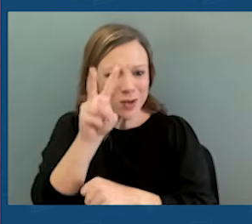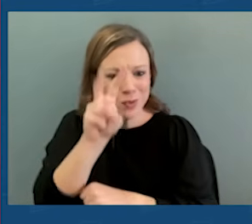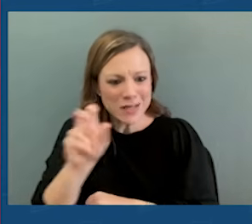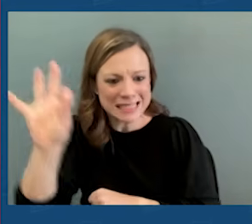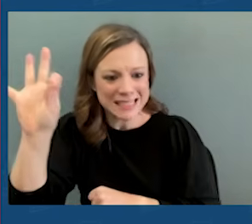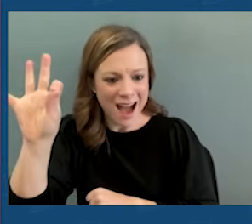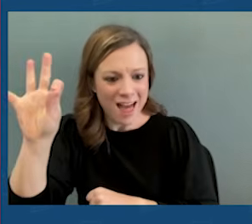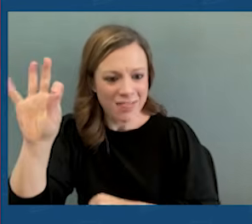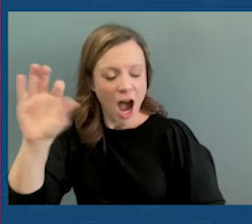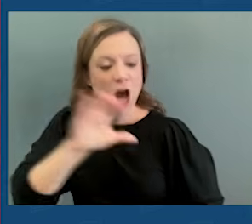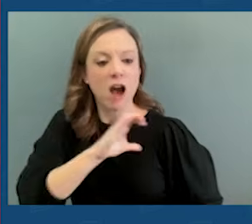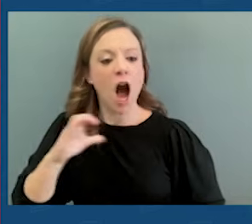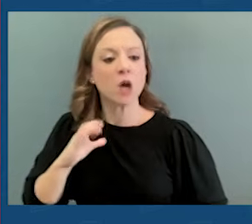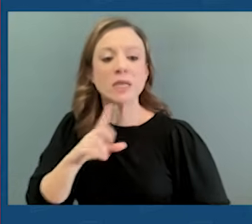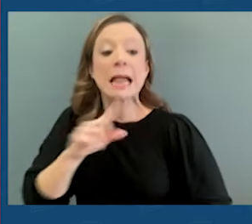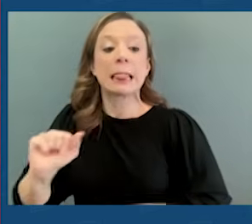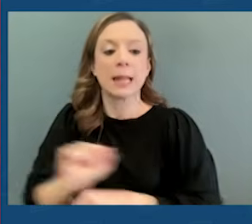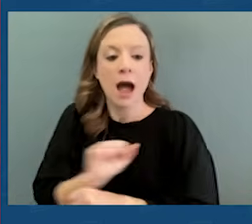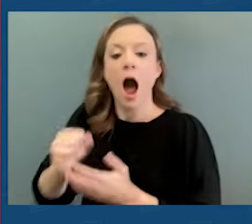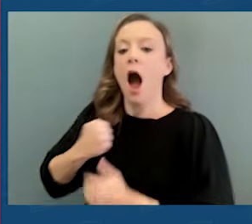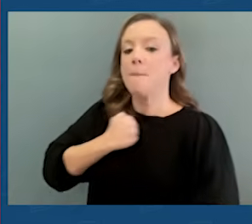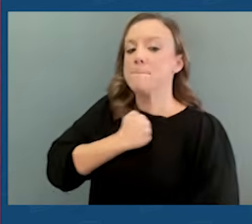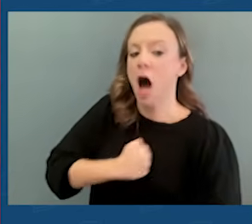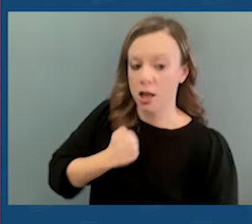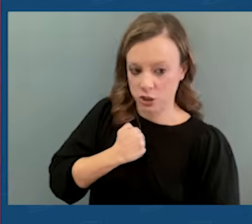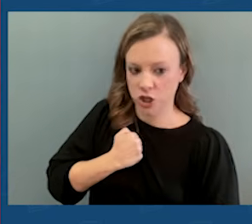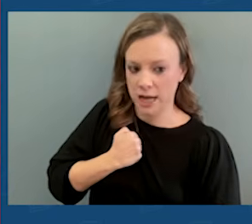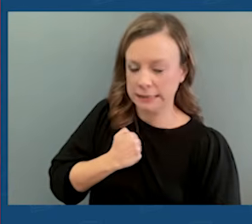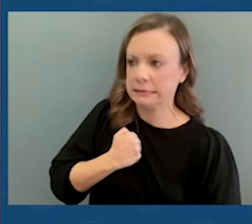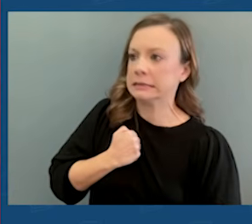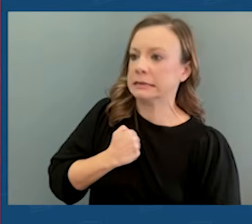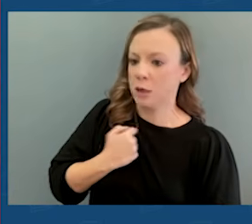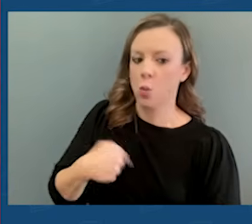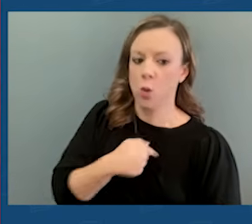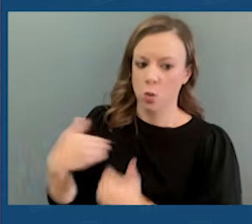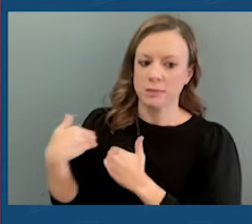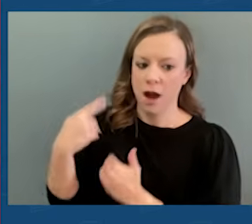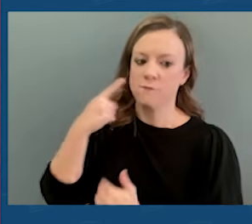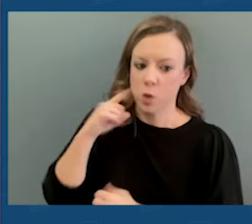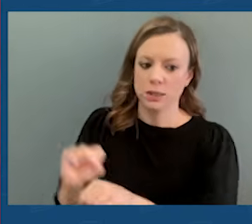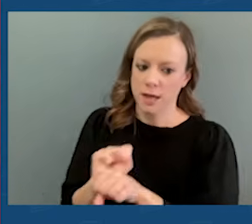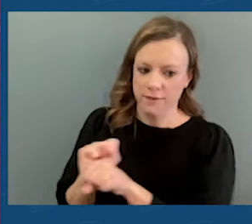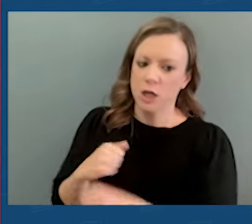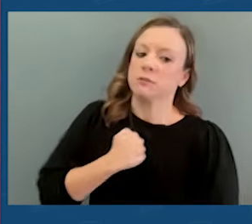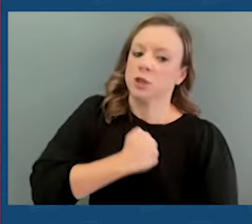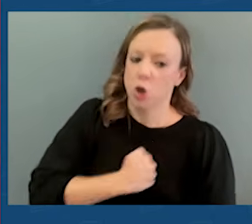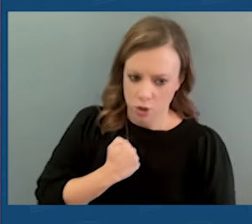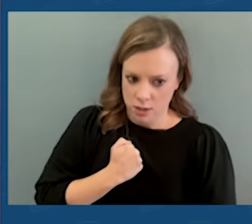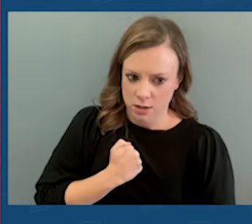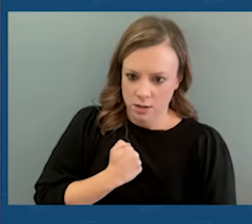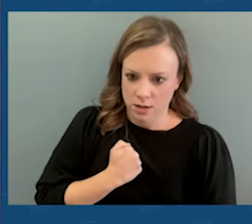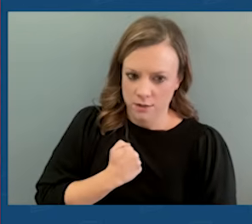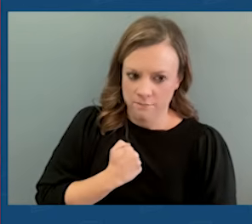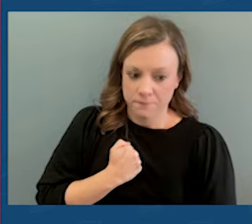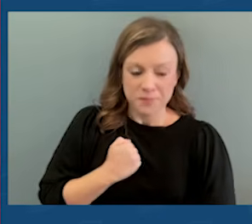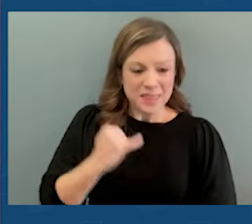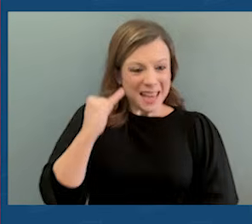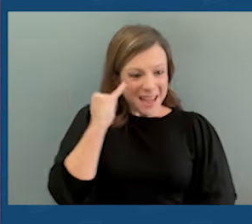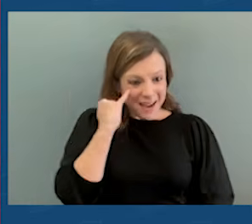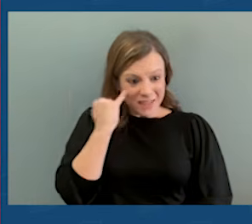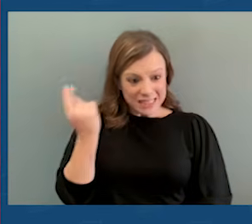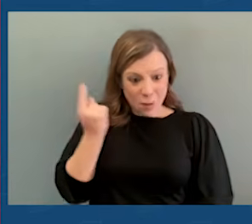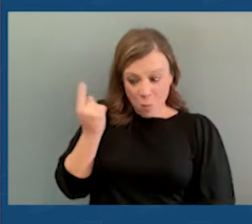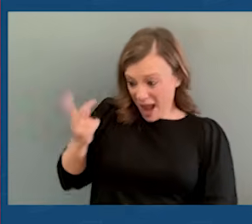even apologized for the institution of slavery. Now, if someone had kidnapped,